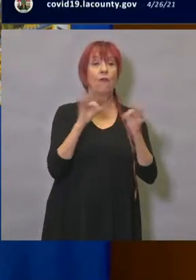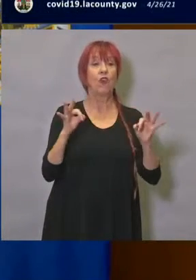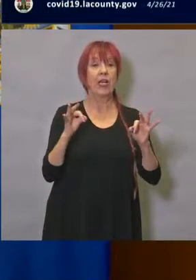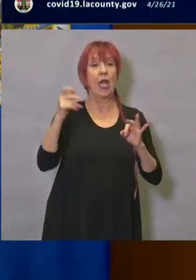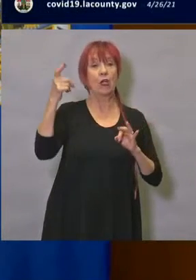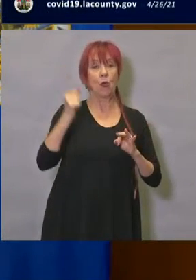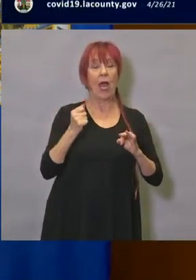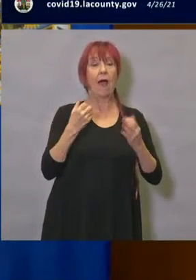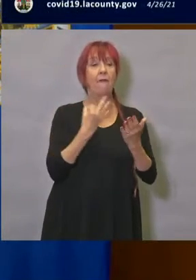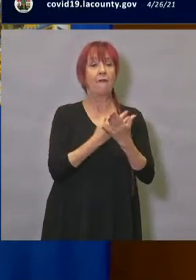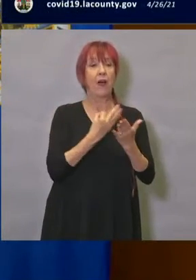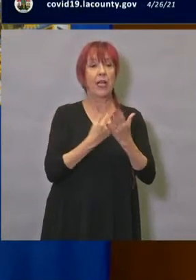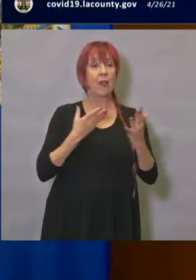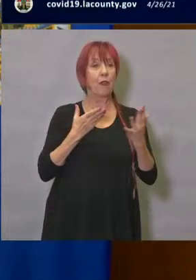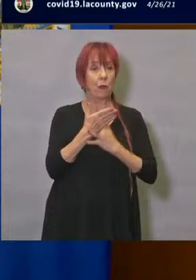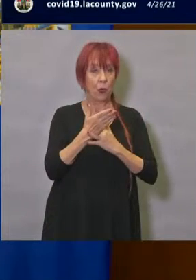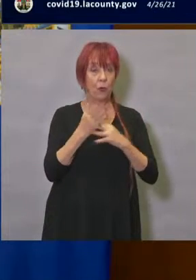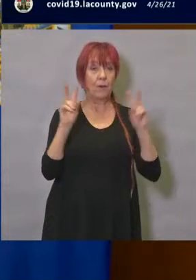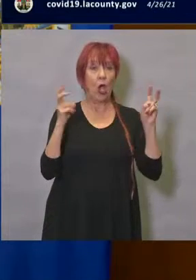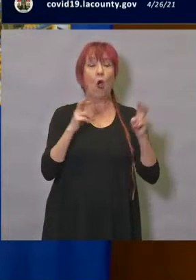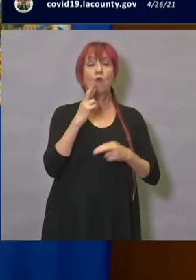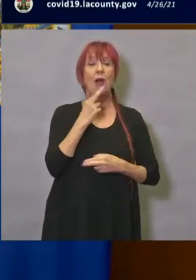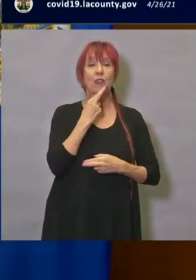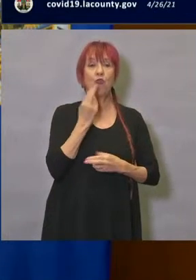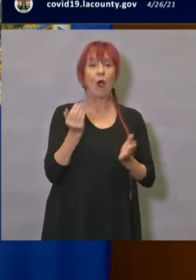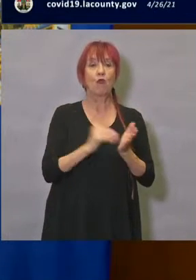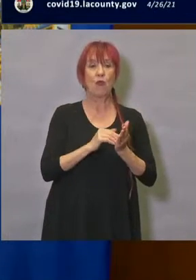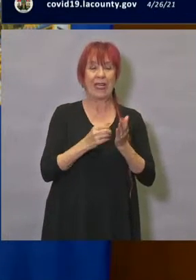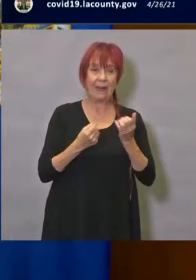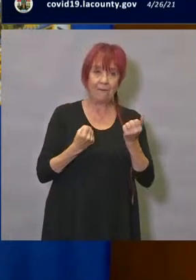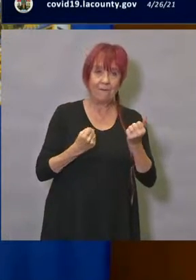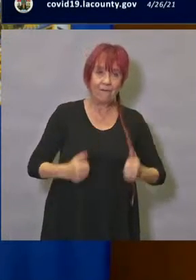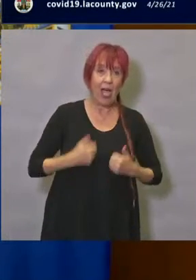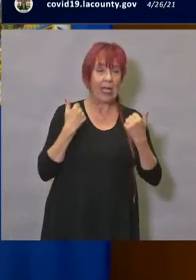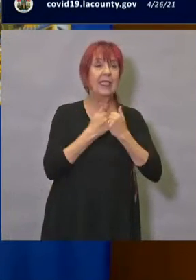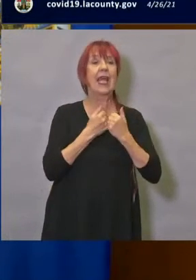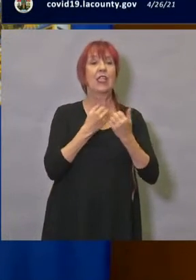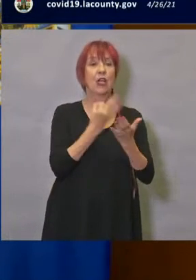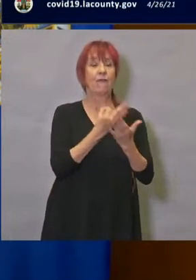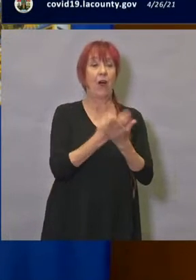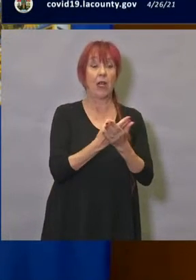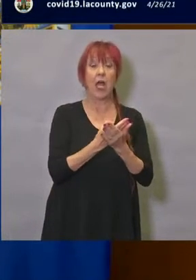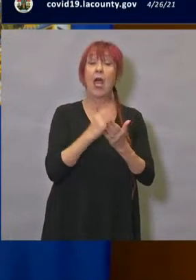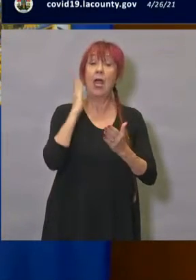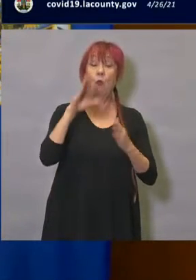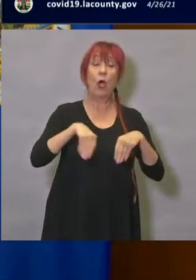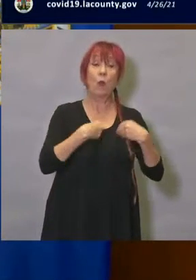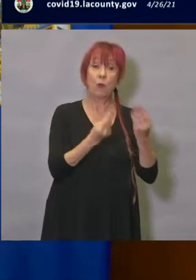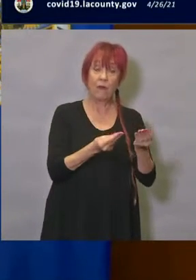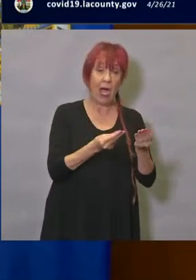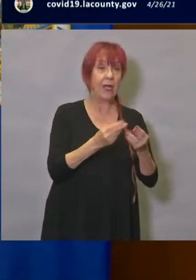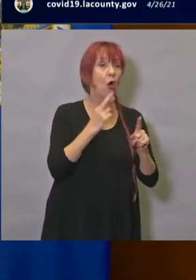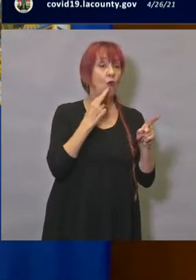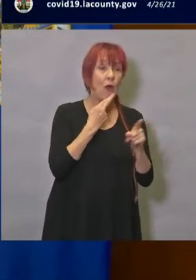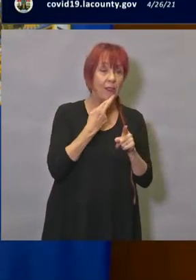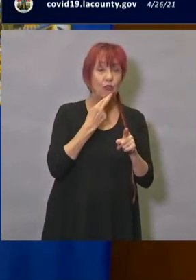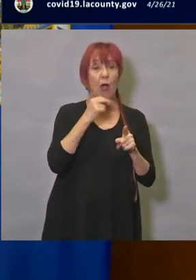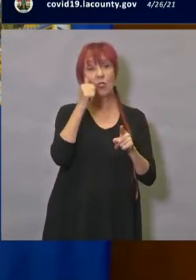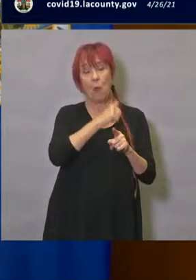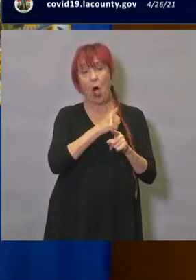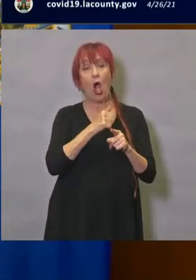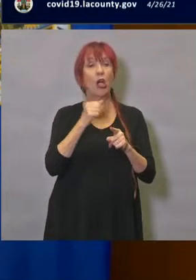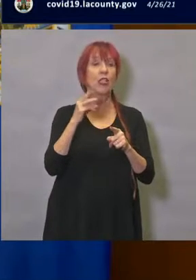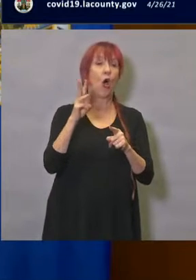the Restaurant Revitalization Fund. This program will provide restaurants, food stands, food trucks, bars,